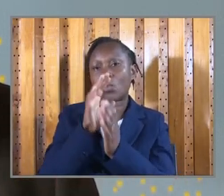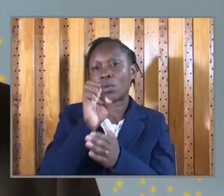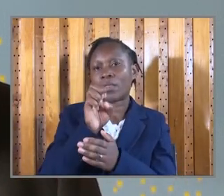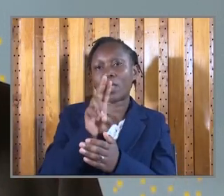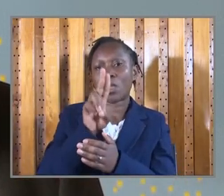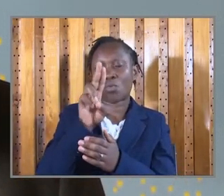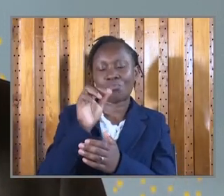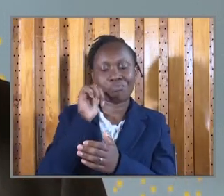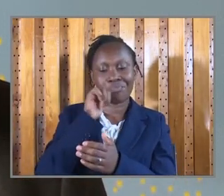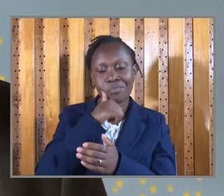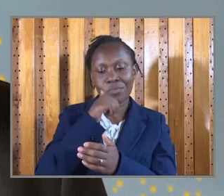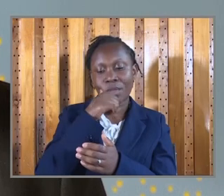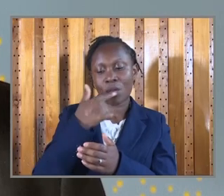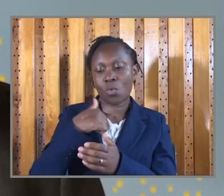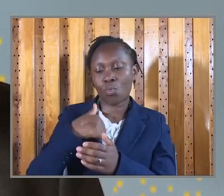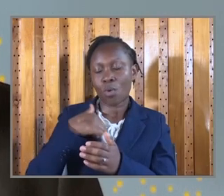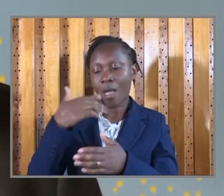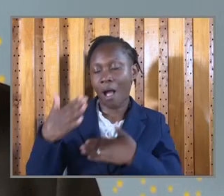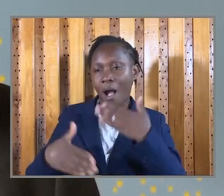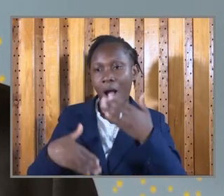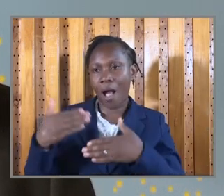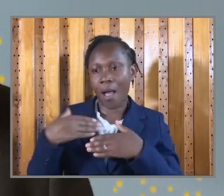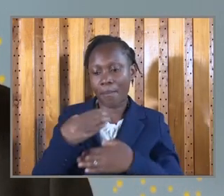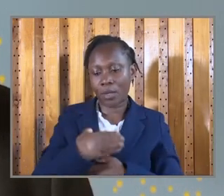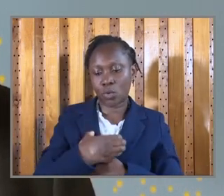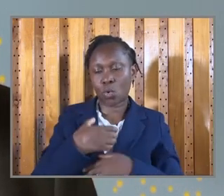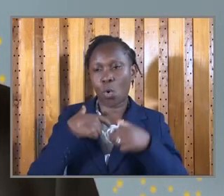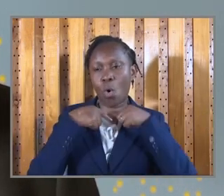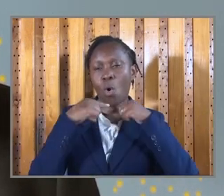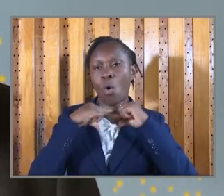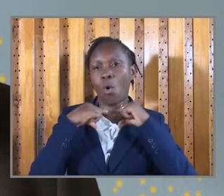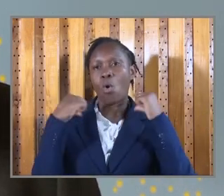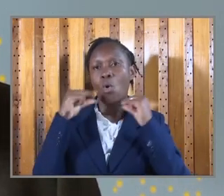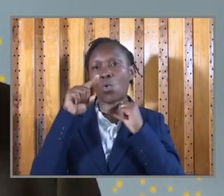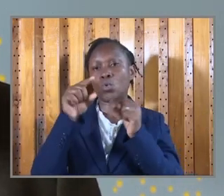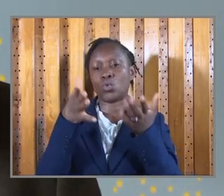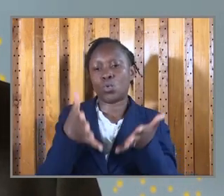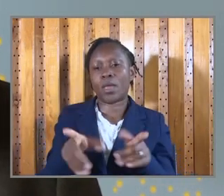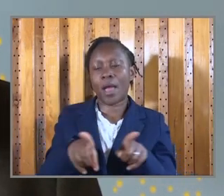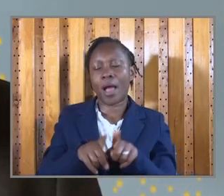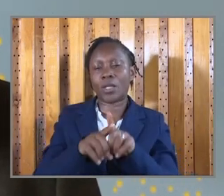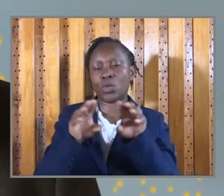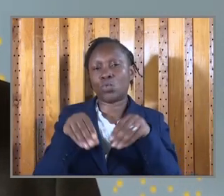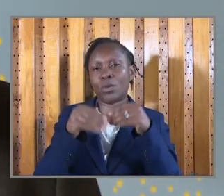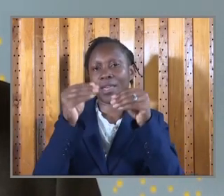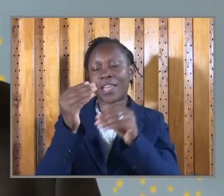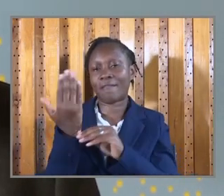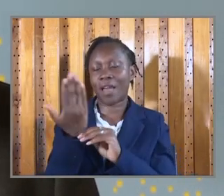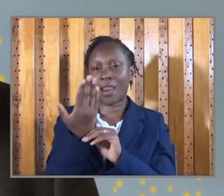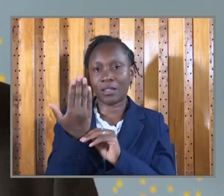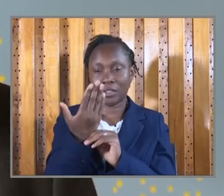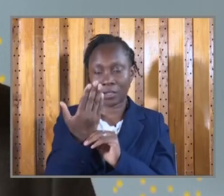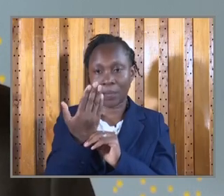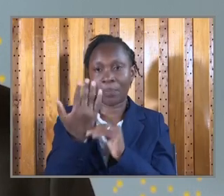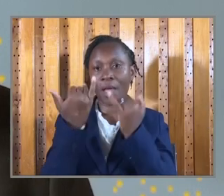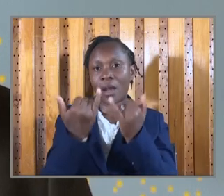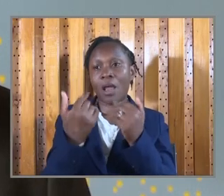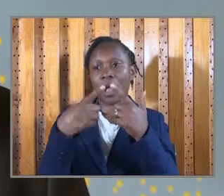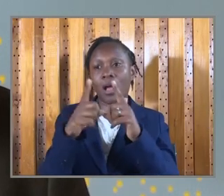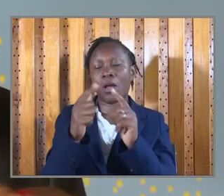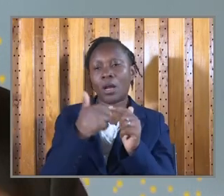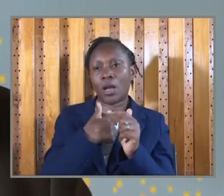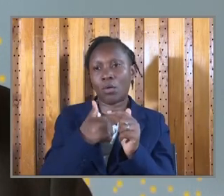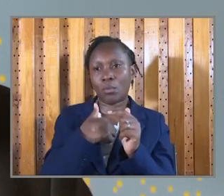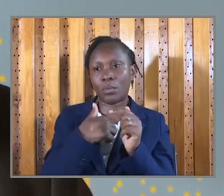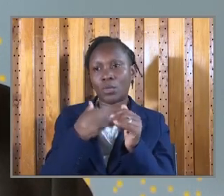are so happy today to host you here at the University of Nairobi as you give your lecture. Allow me at this juncture to